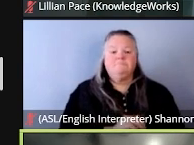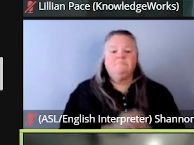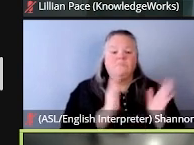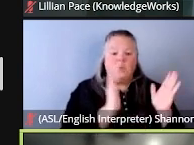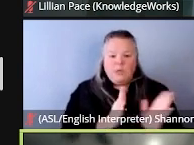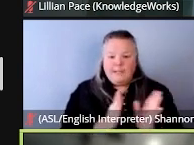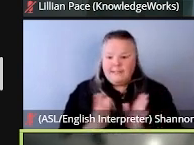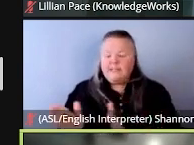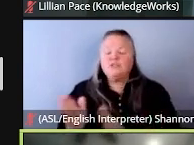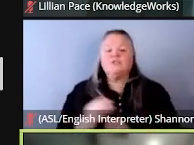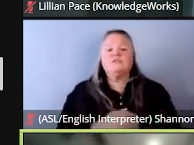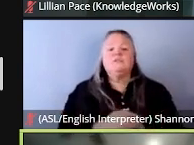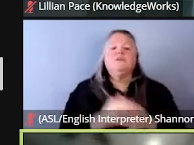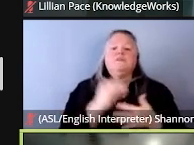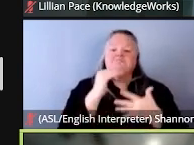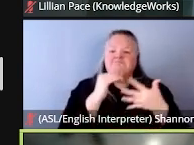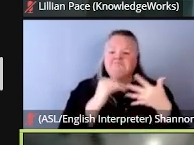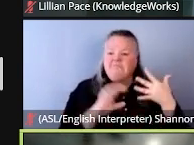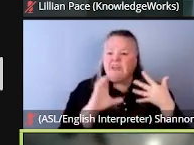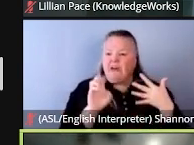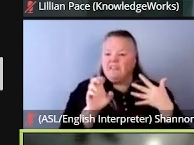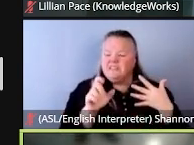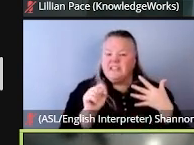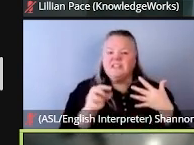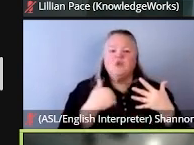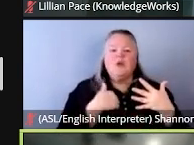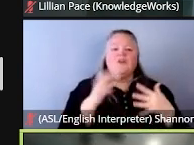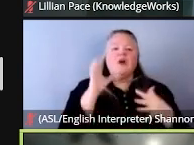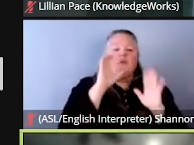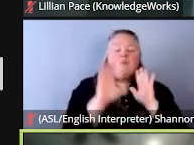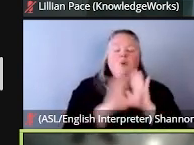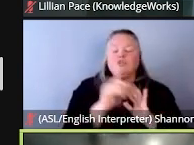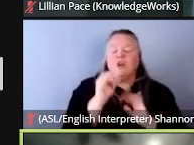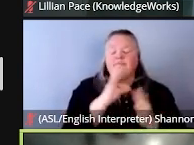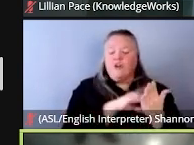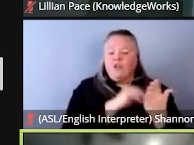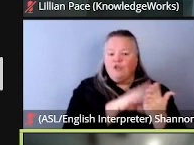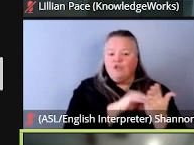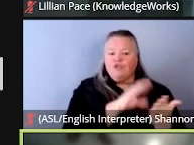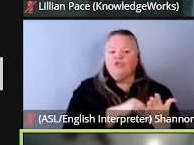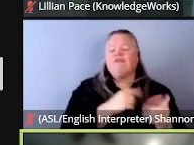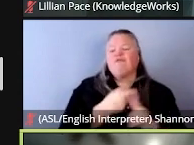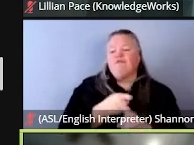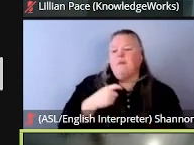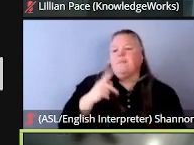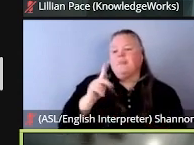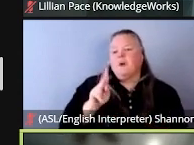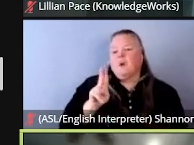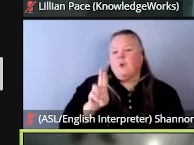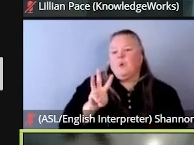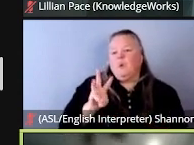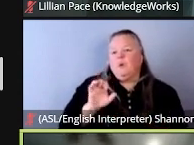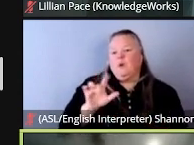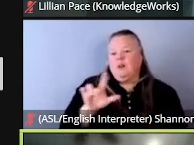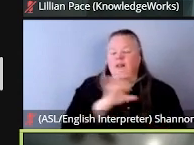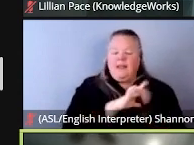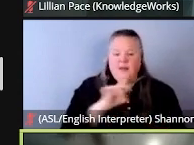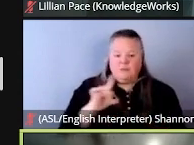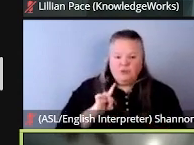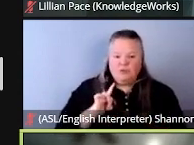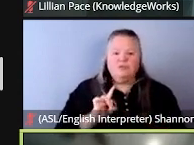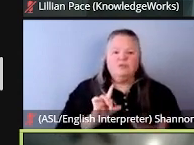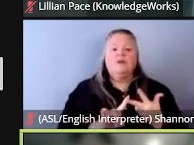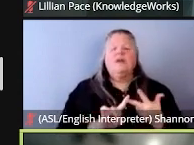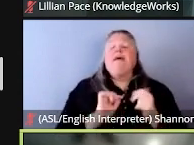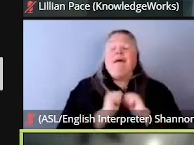organized. We talk about the portrait of a learner, some of the framing around the School Council work that's been taking place, give people an idea of how to use the guide, and then start digging